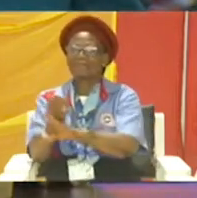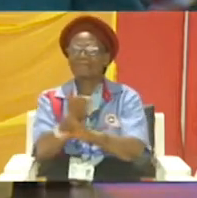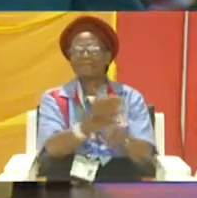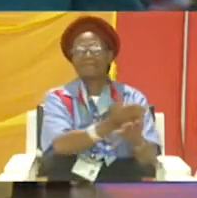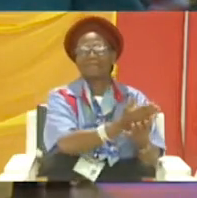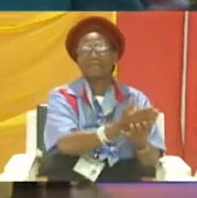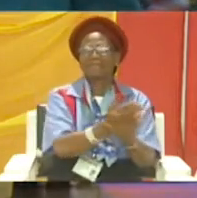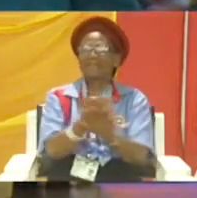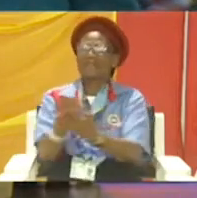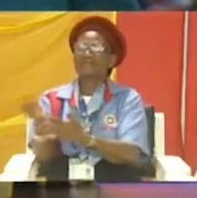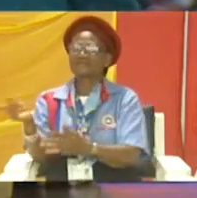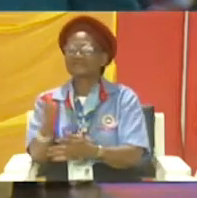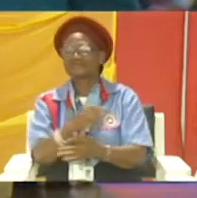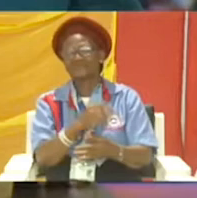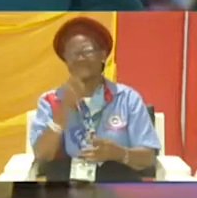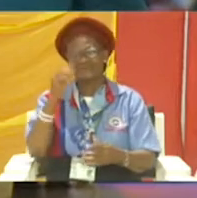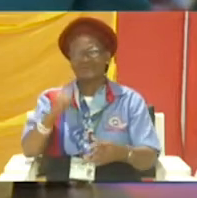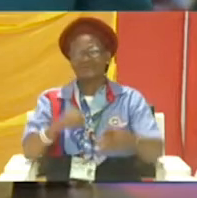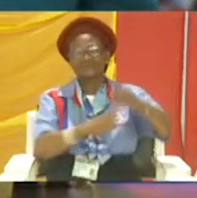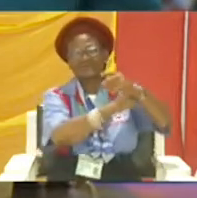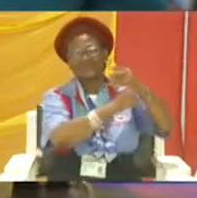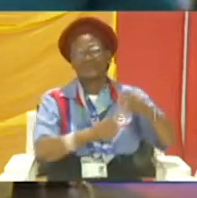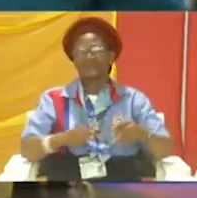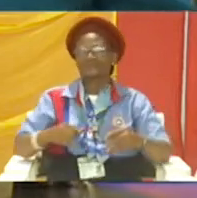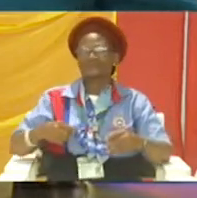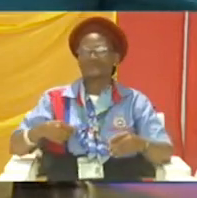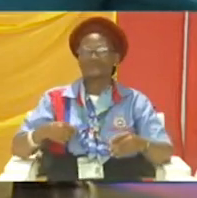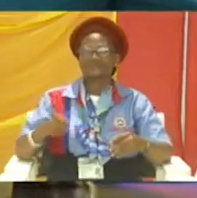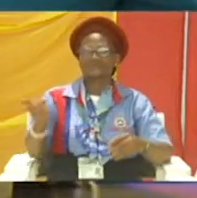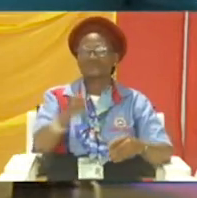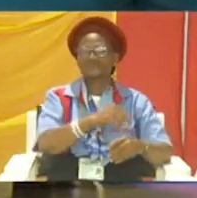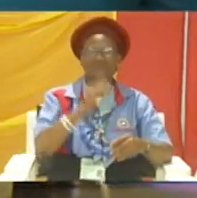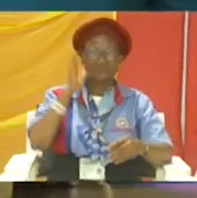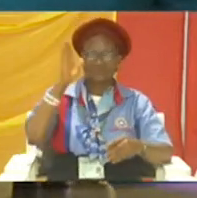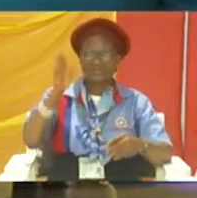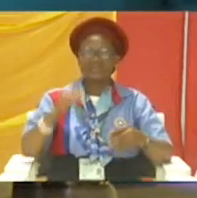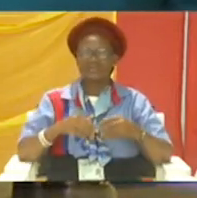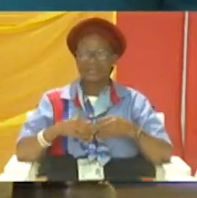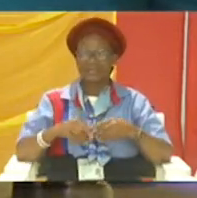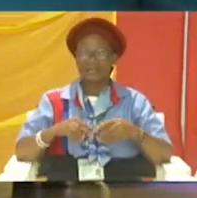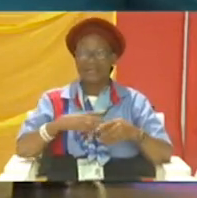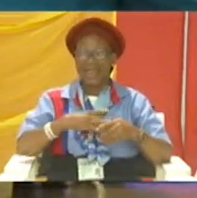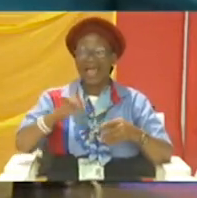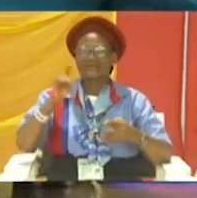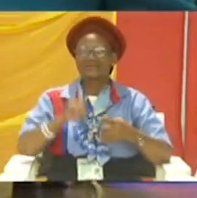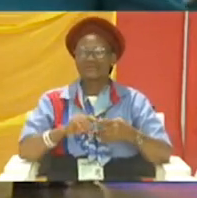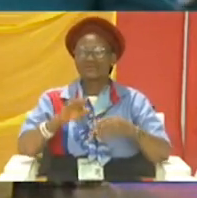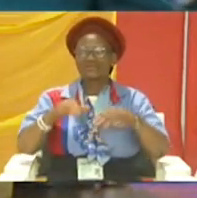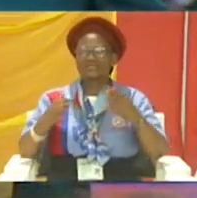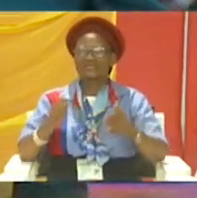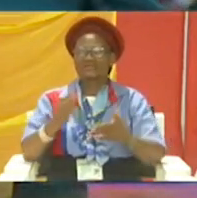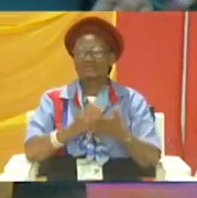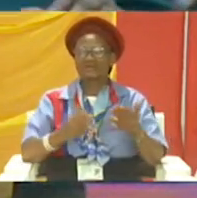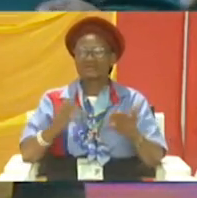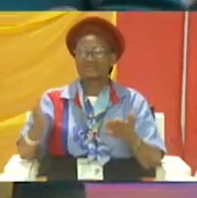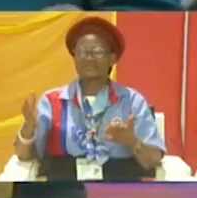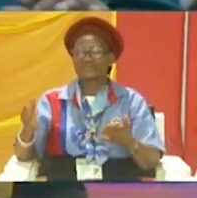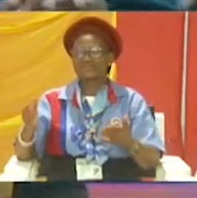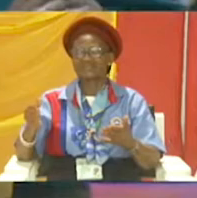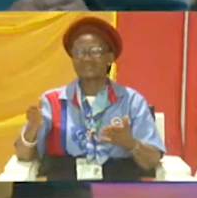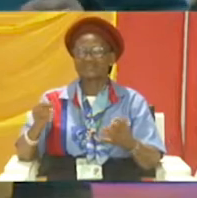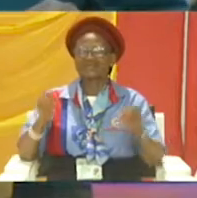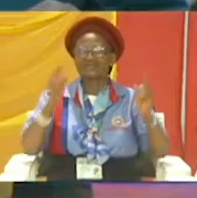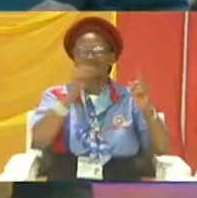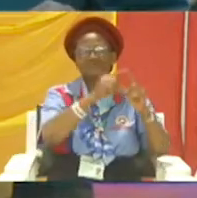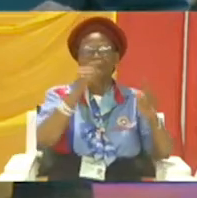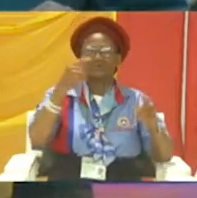support. If you would like to give something towards the building of new